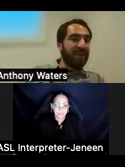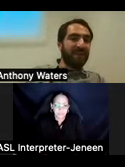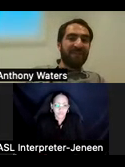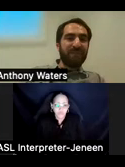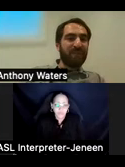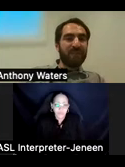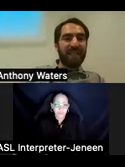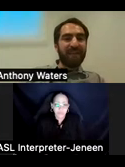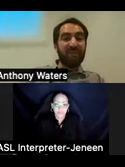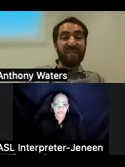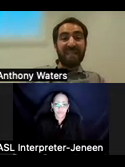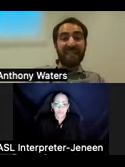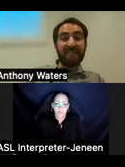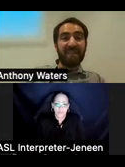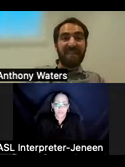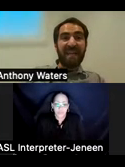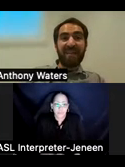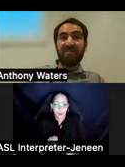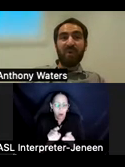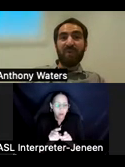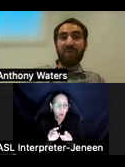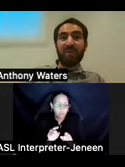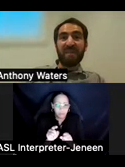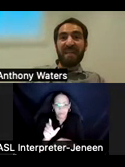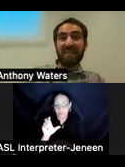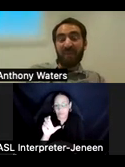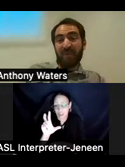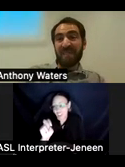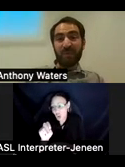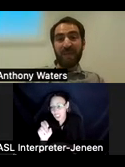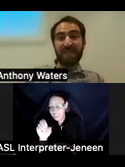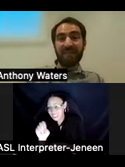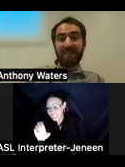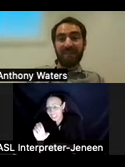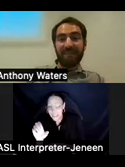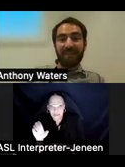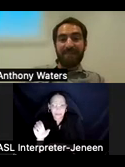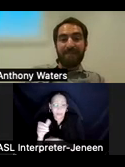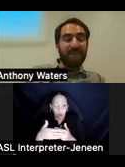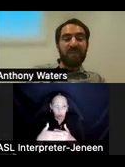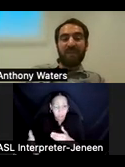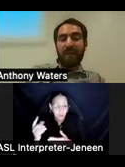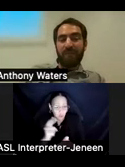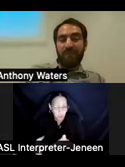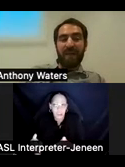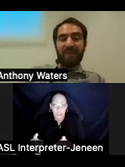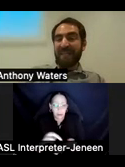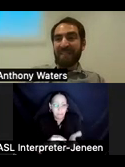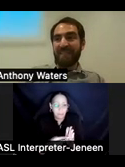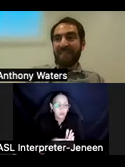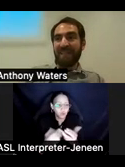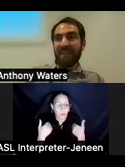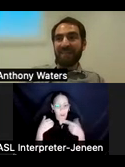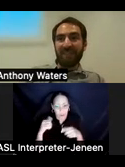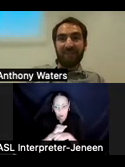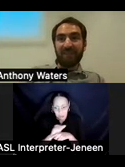And even if you just take 30 seconds a day over the rest of the week, that means you'll have practiced